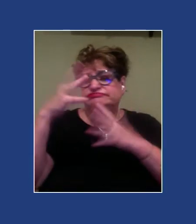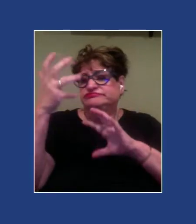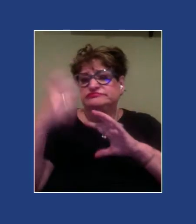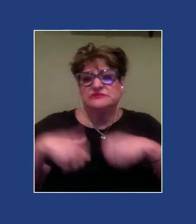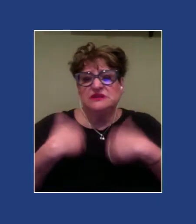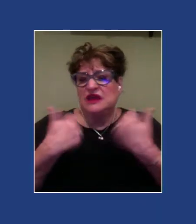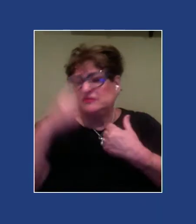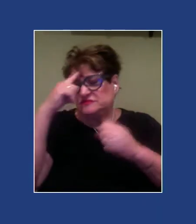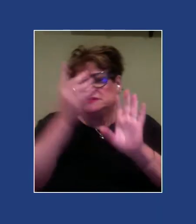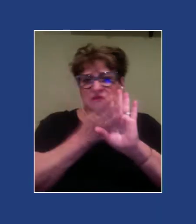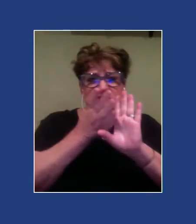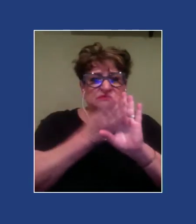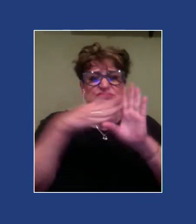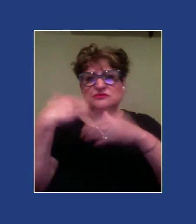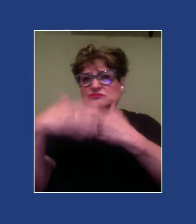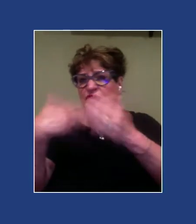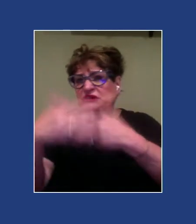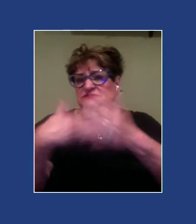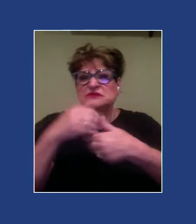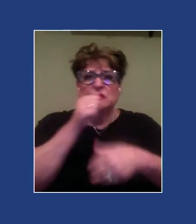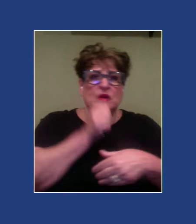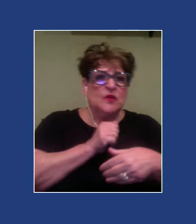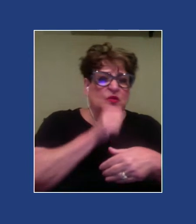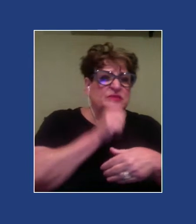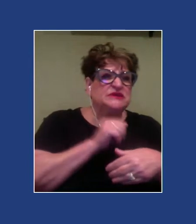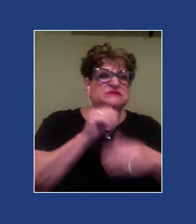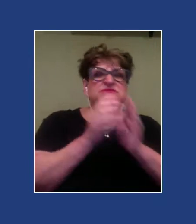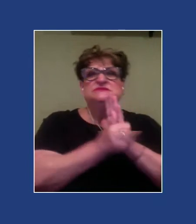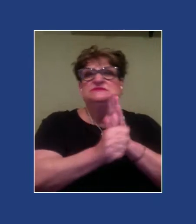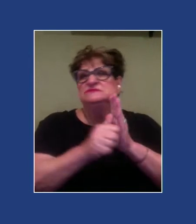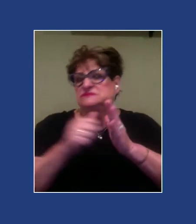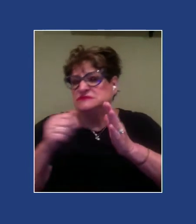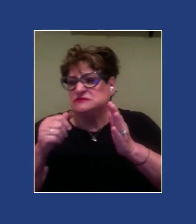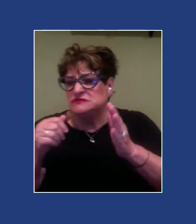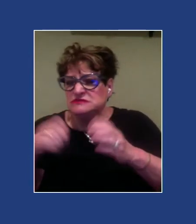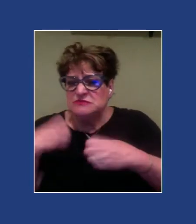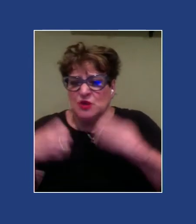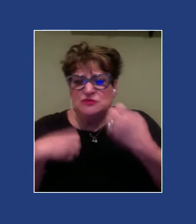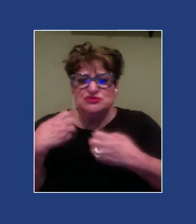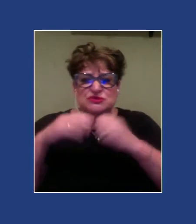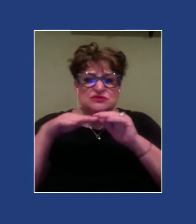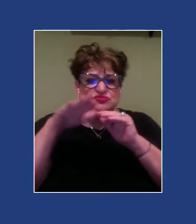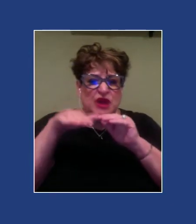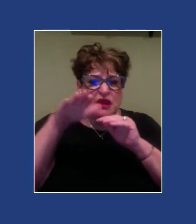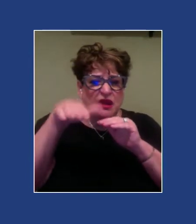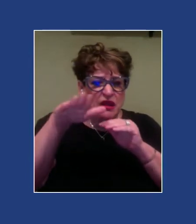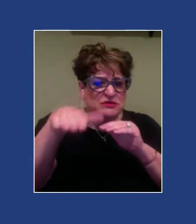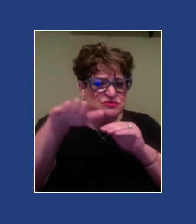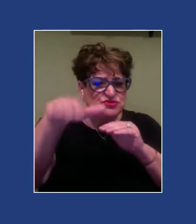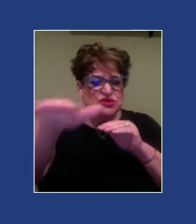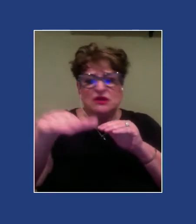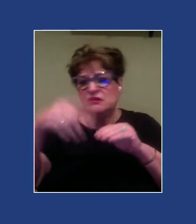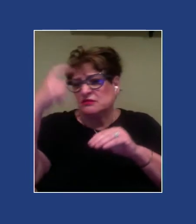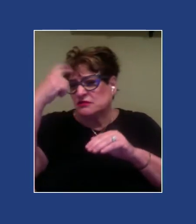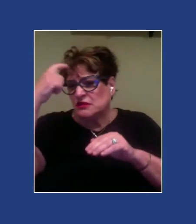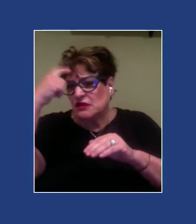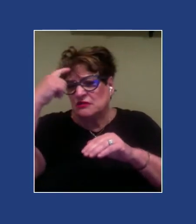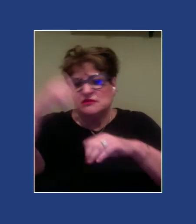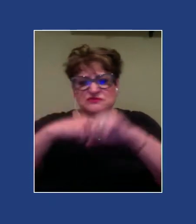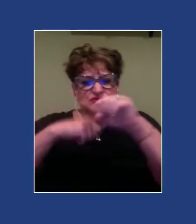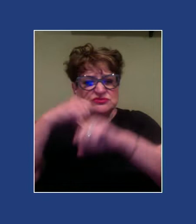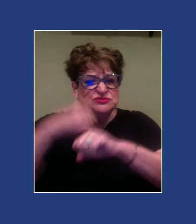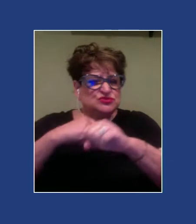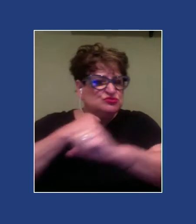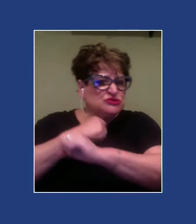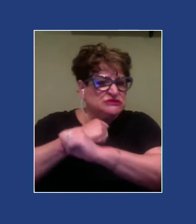psychological processes like coping skills, emotional regulation, interpersonal functioning, having certain cognitive structures that may be protective in the